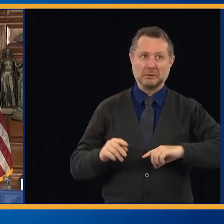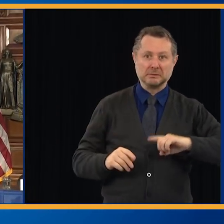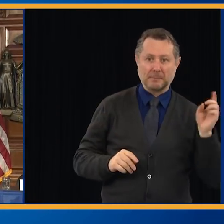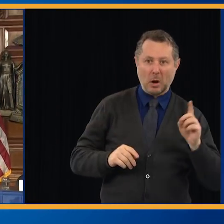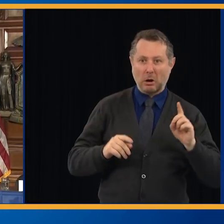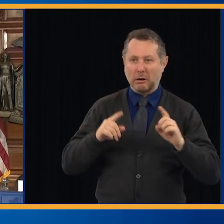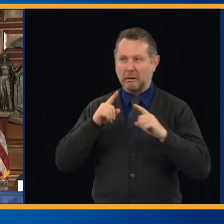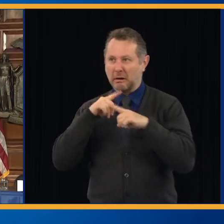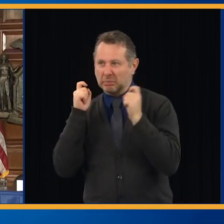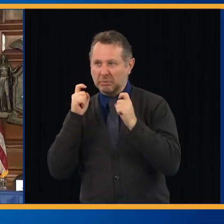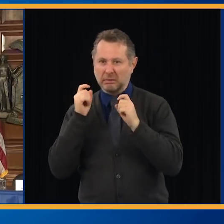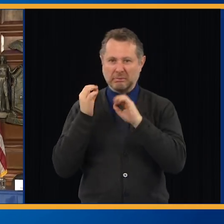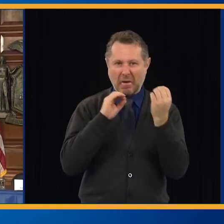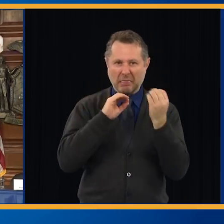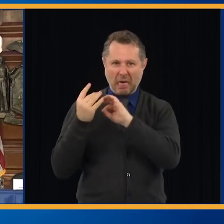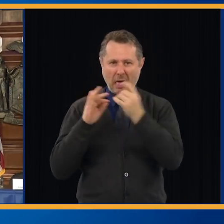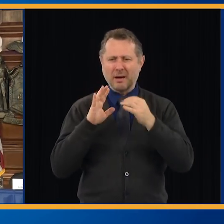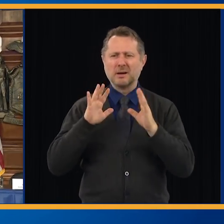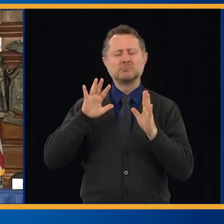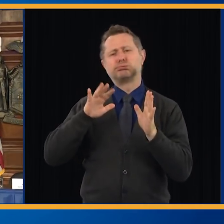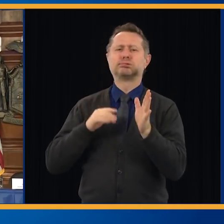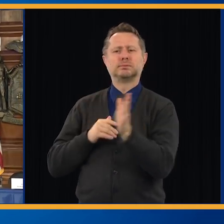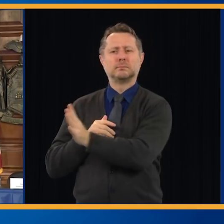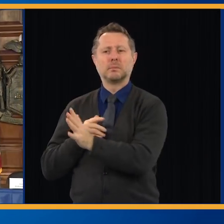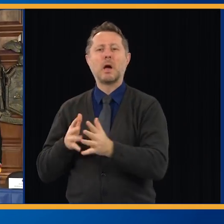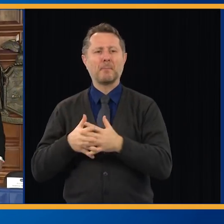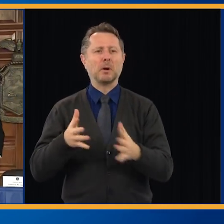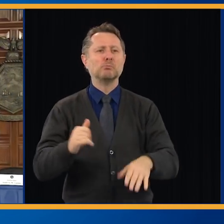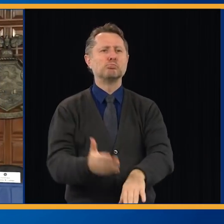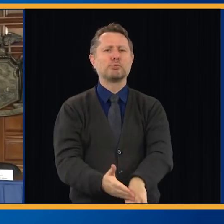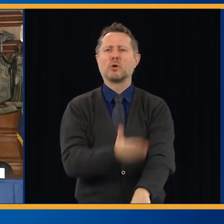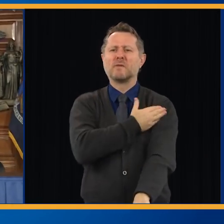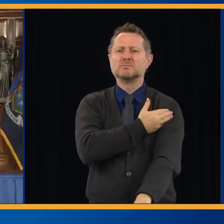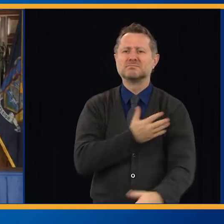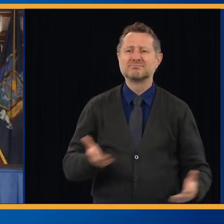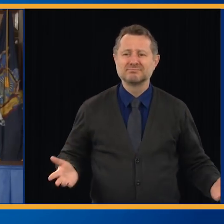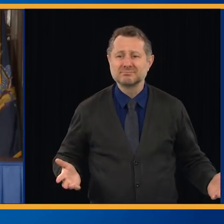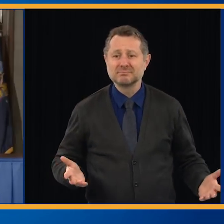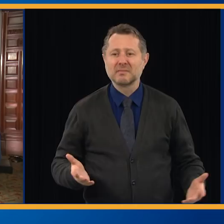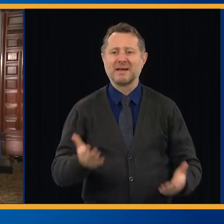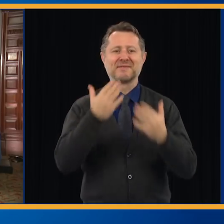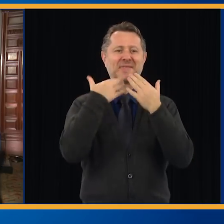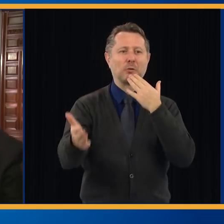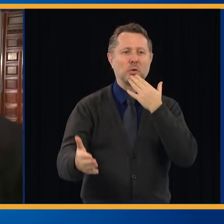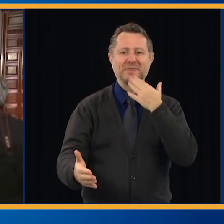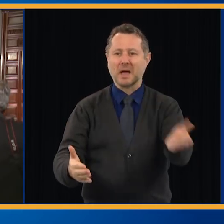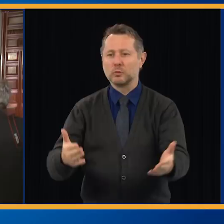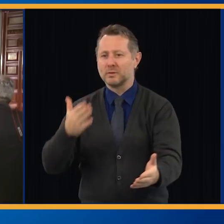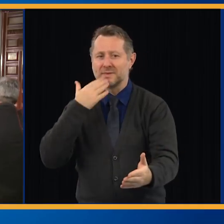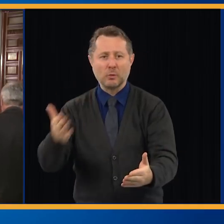and this country would be a better place. Thank you. Thank you, guys.